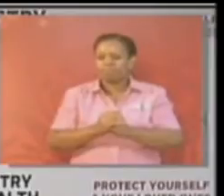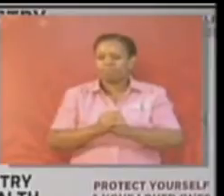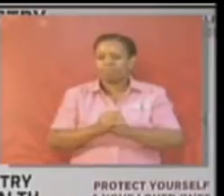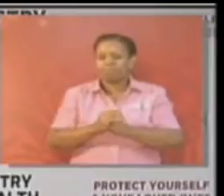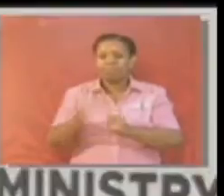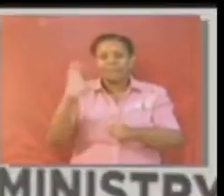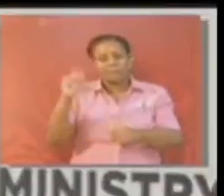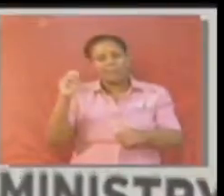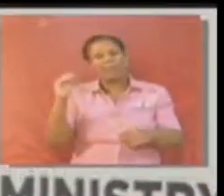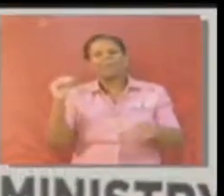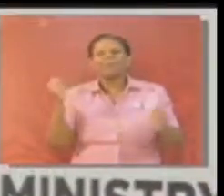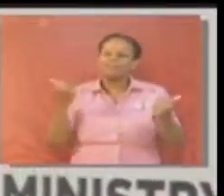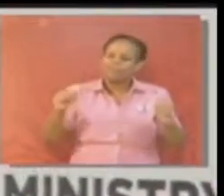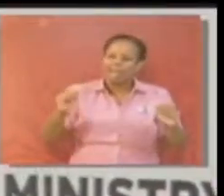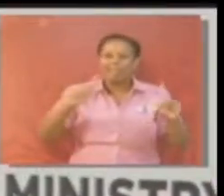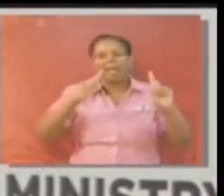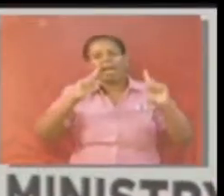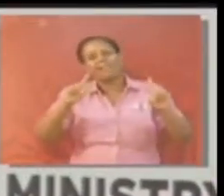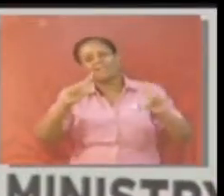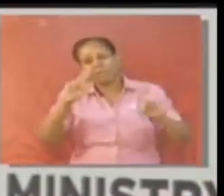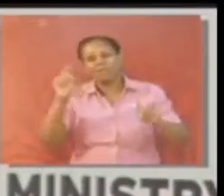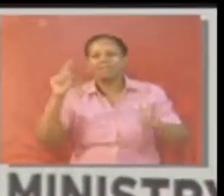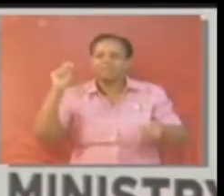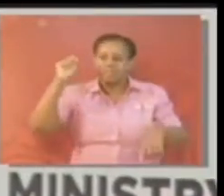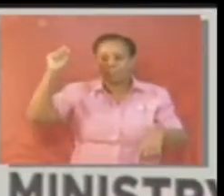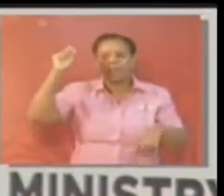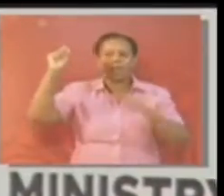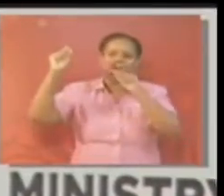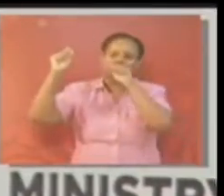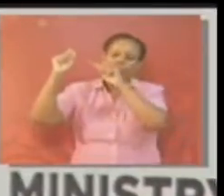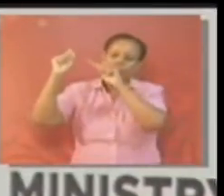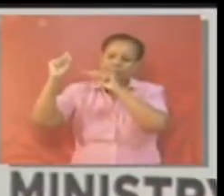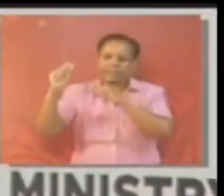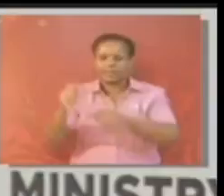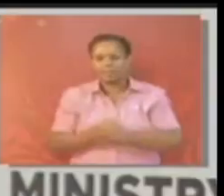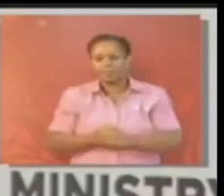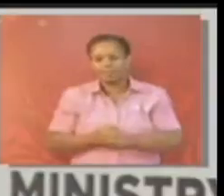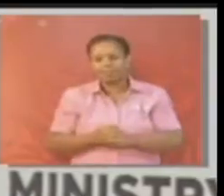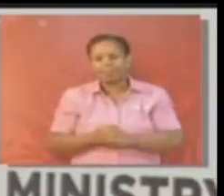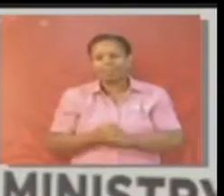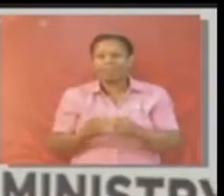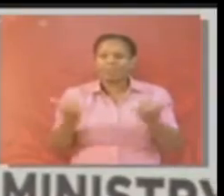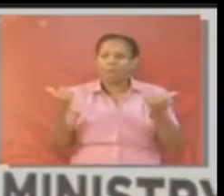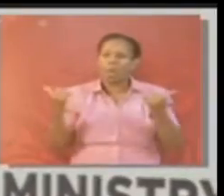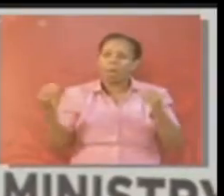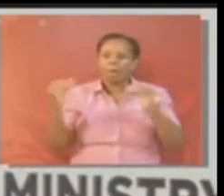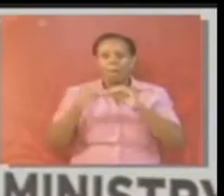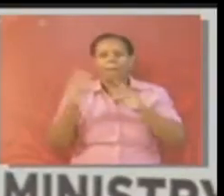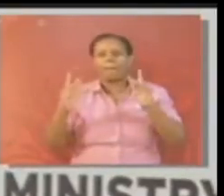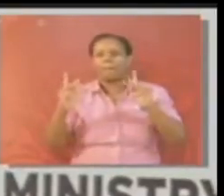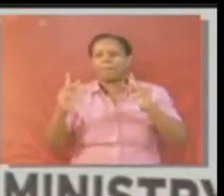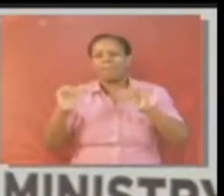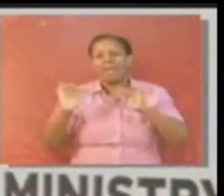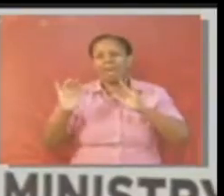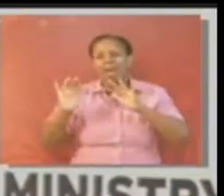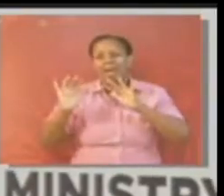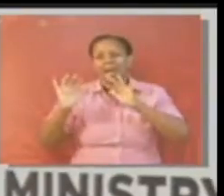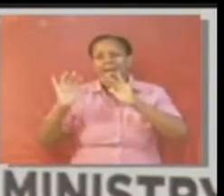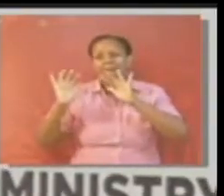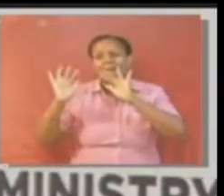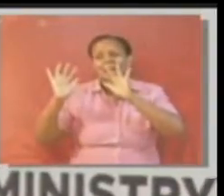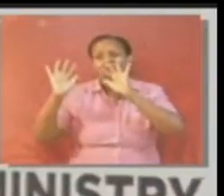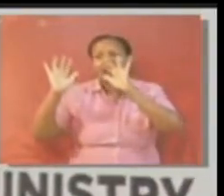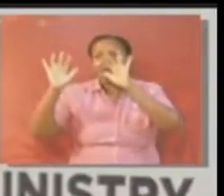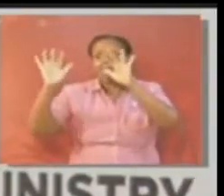in Tobago in light of the increased movement between Trinidad and Tobago. So the first part of